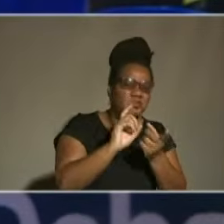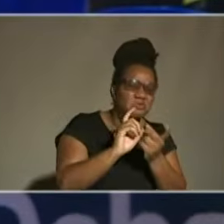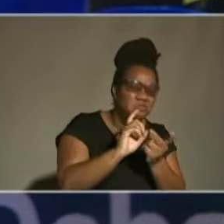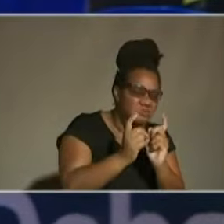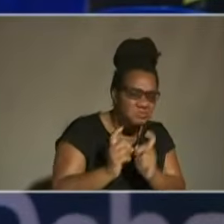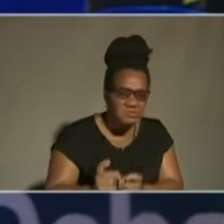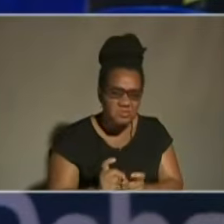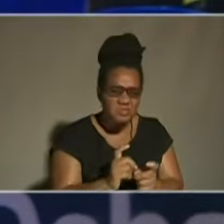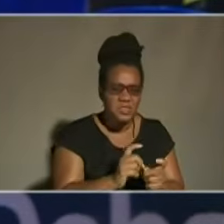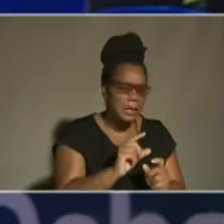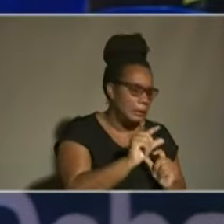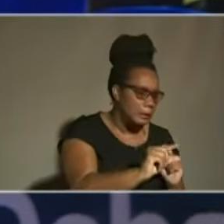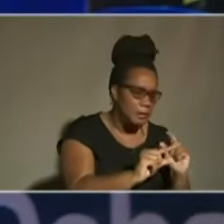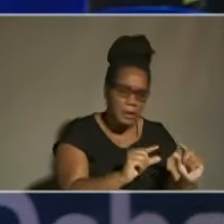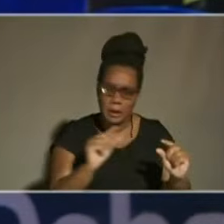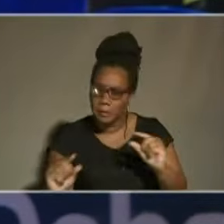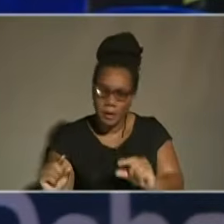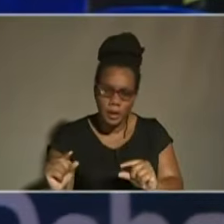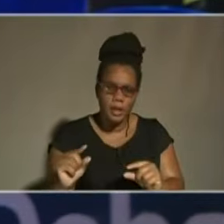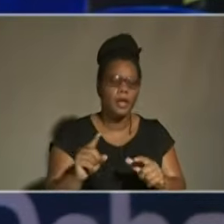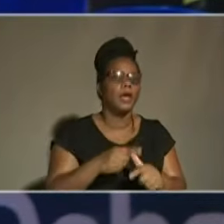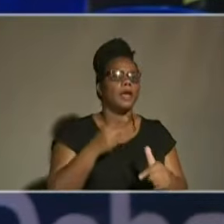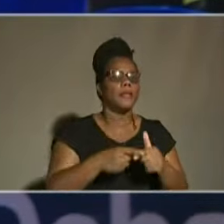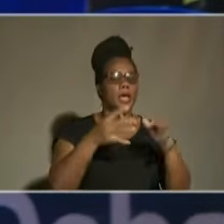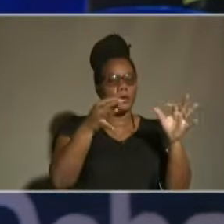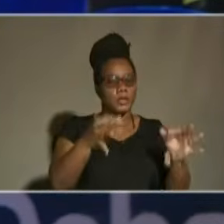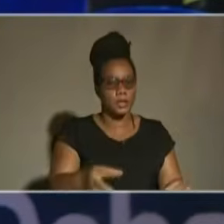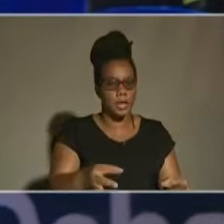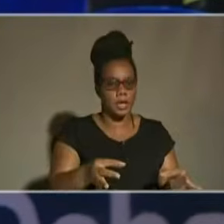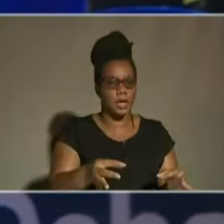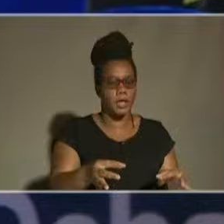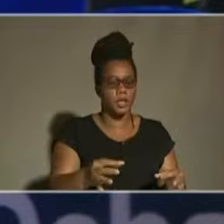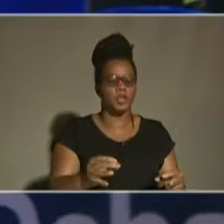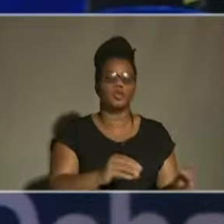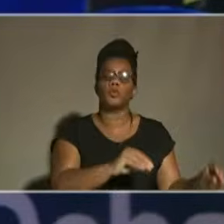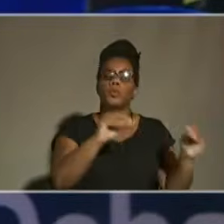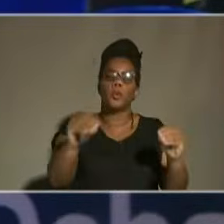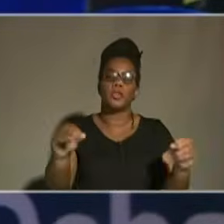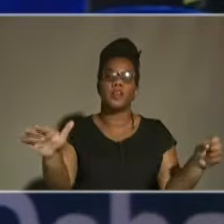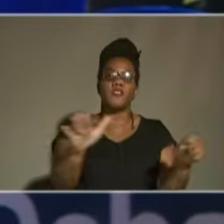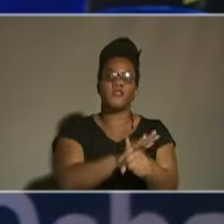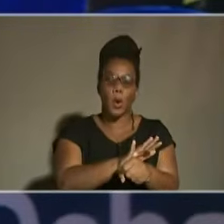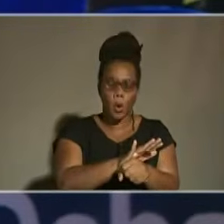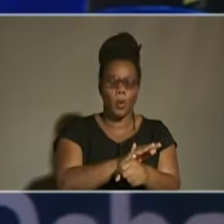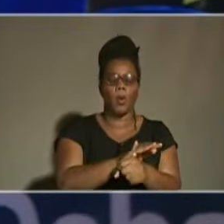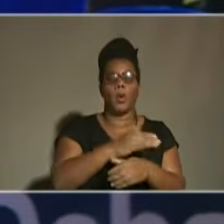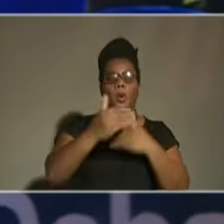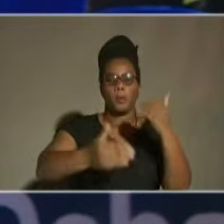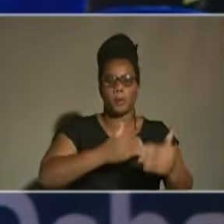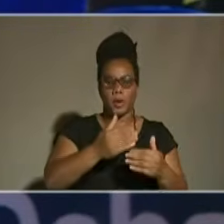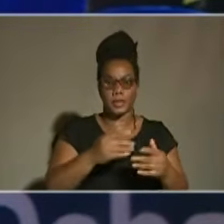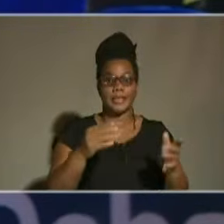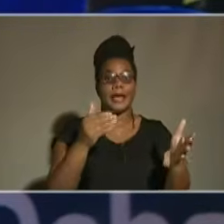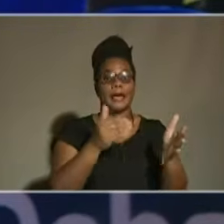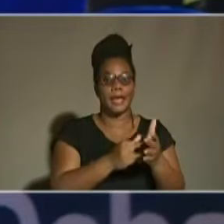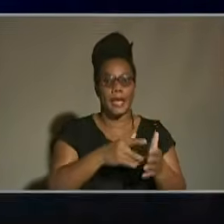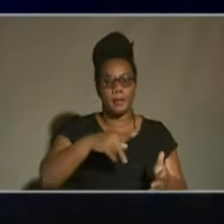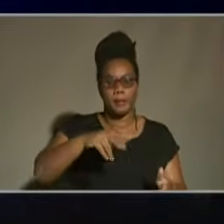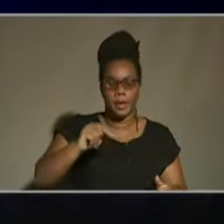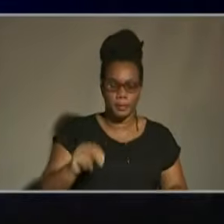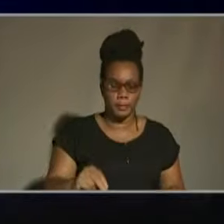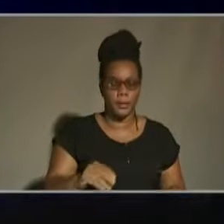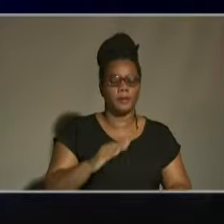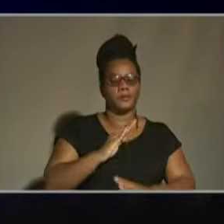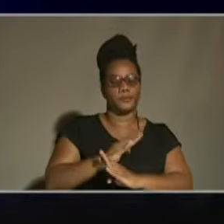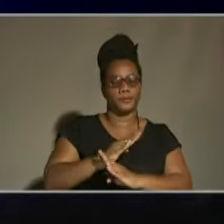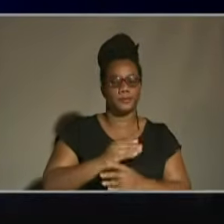doing a little thing here and a little thing there, and therefore we decided to put it in a comprehensive process, again which the opposition has